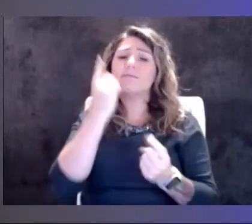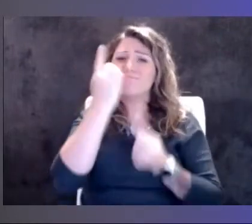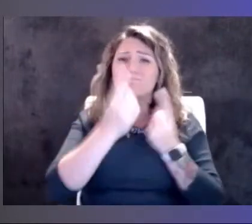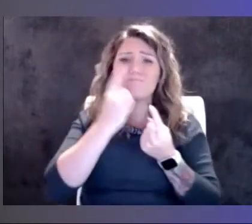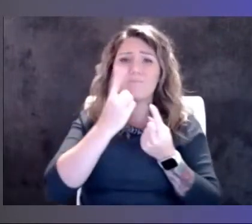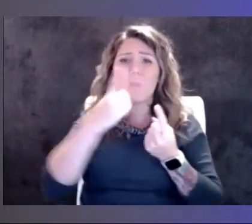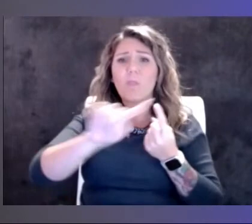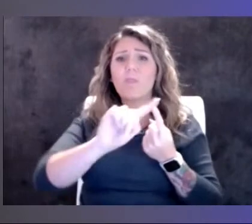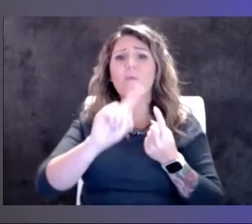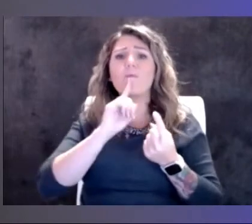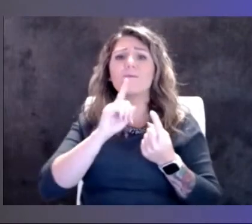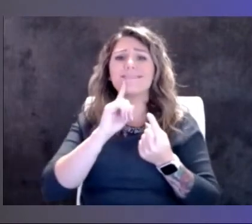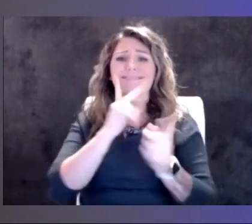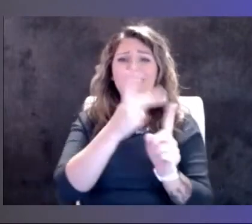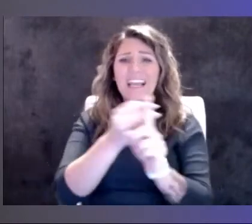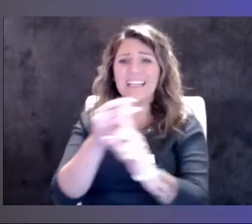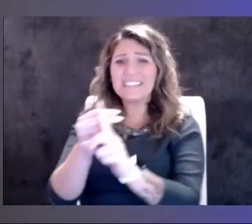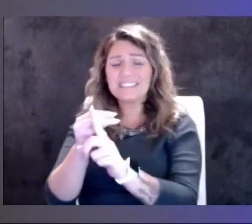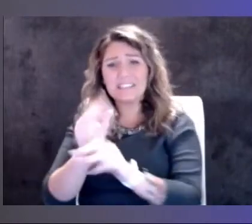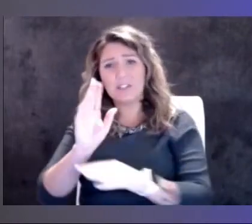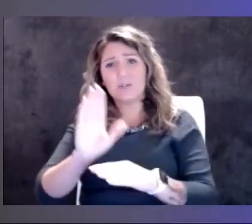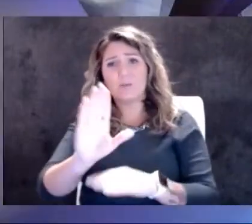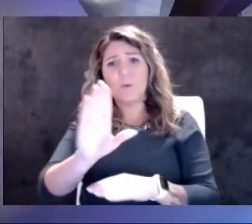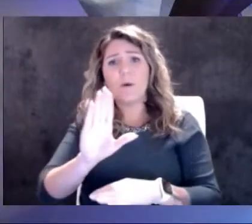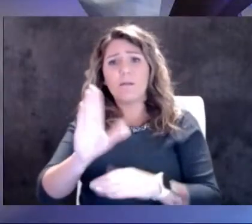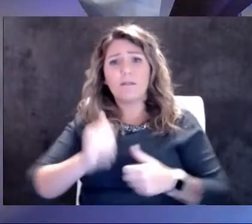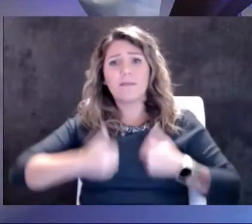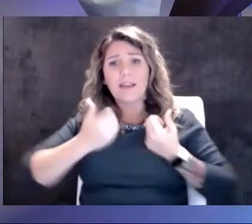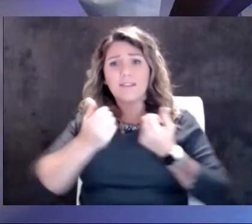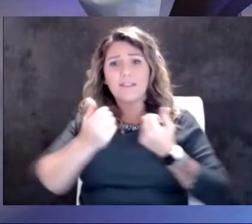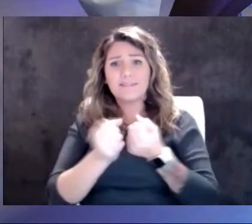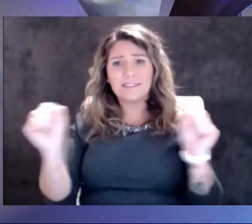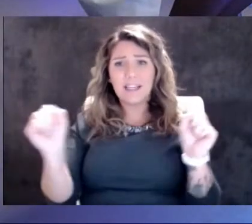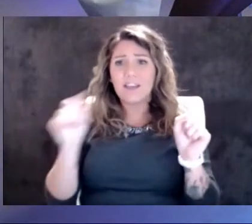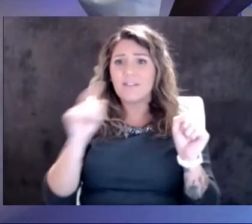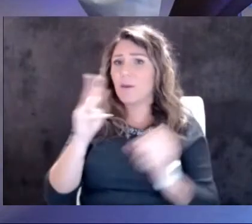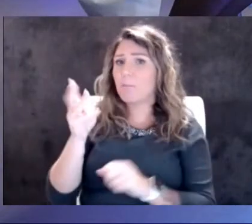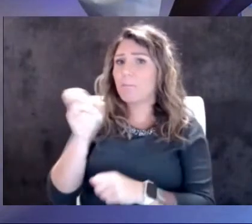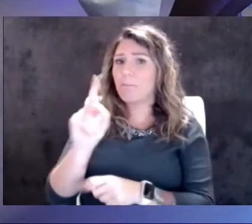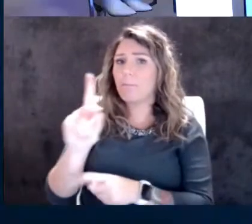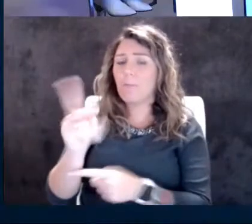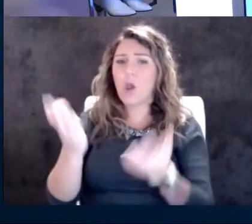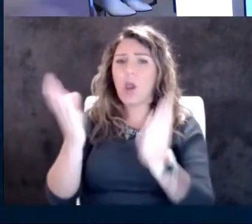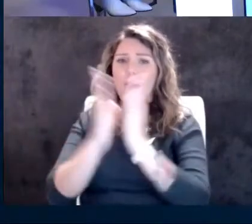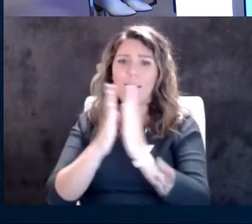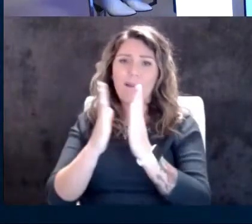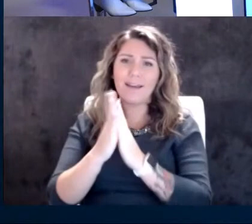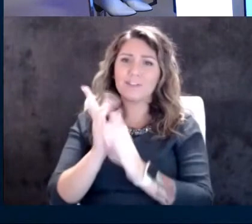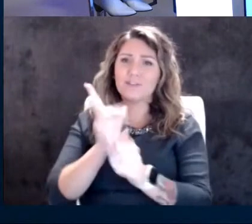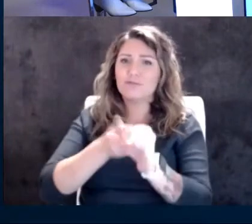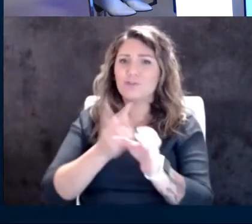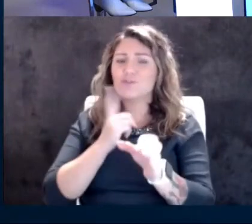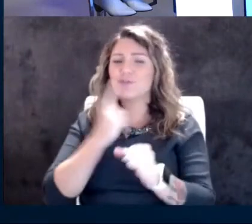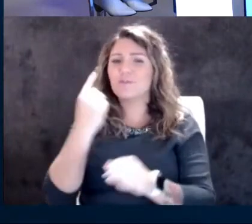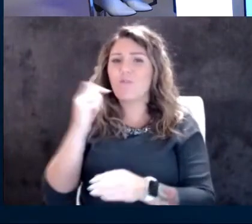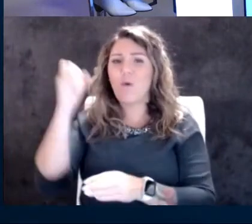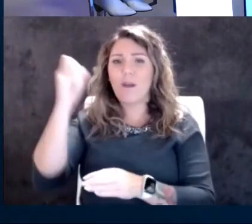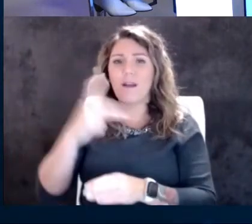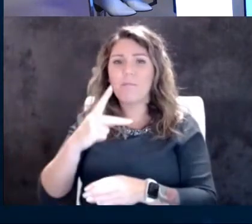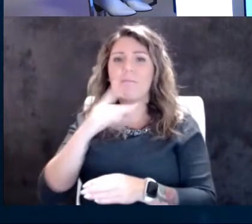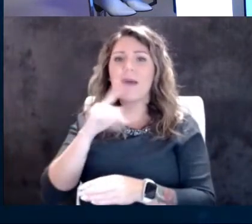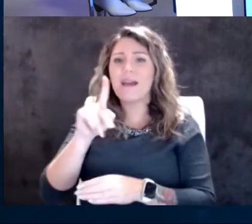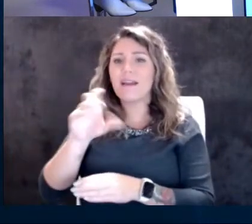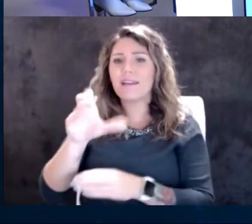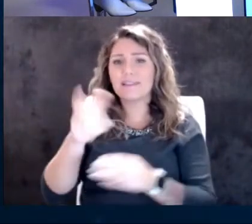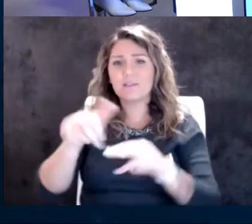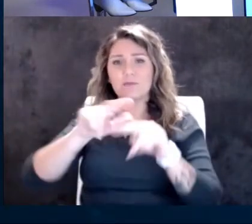your life a lot safer. So, Mark, we've asked you to join us today to talk about efforts by Comeback Kansas City to increase vaccinations among some